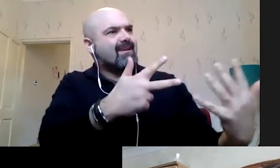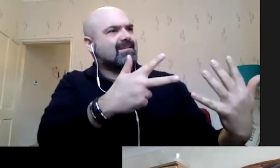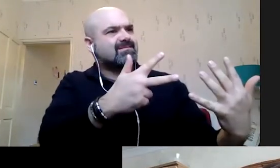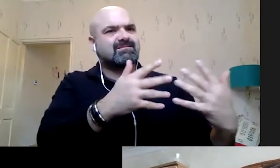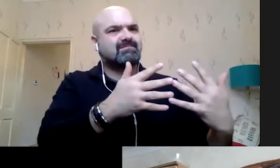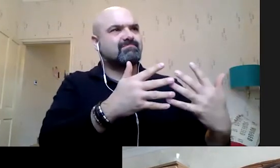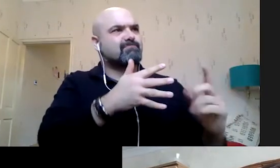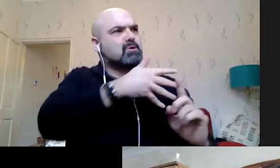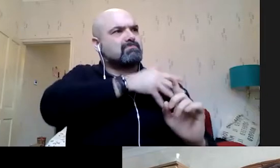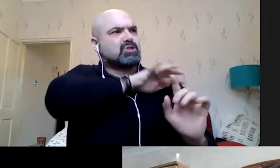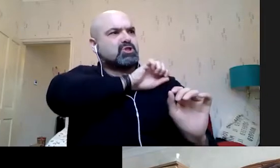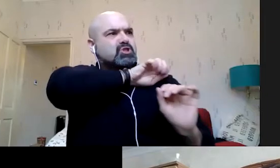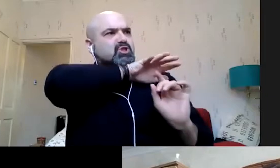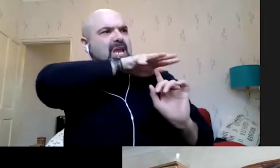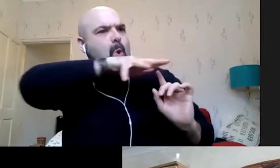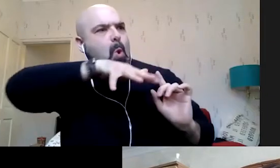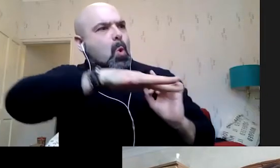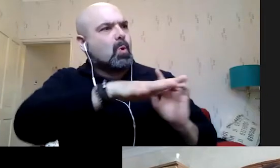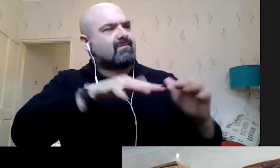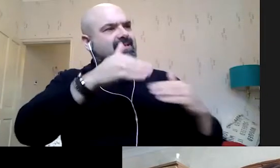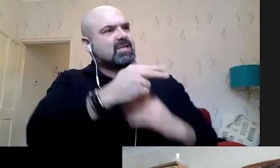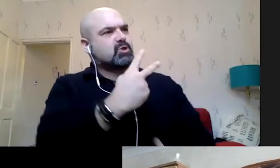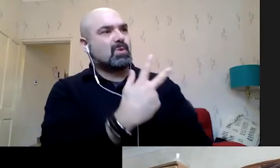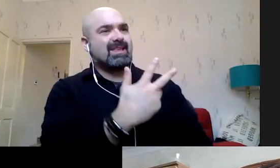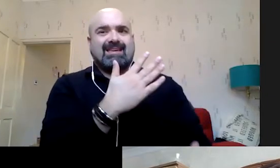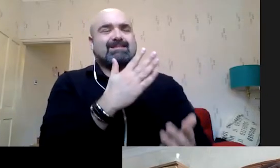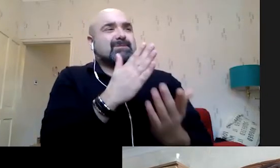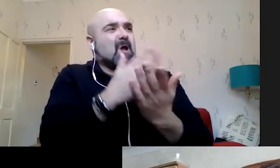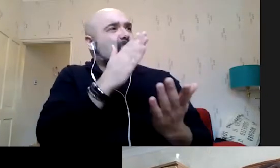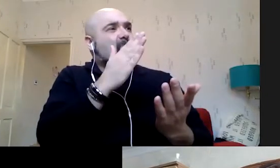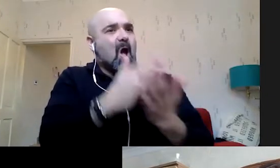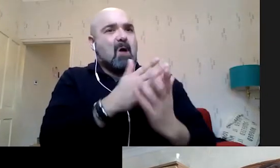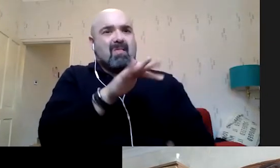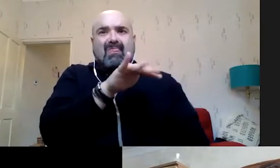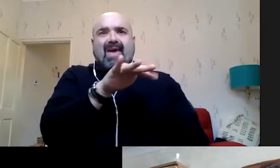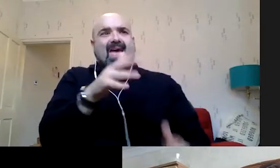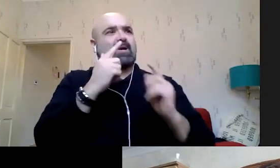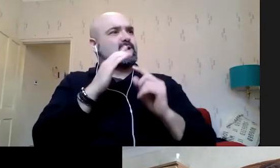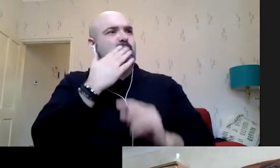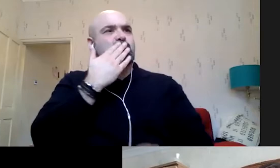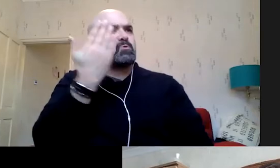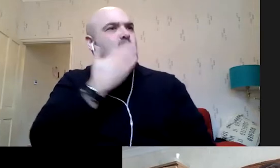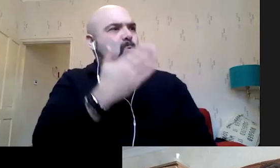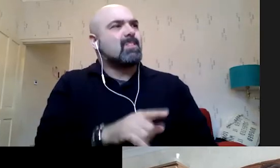looming shadow of Section 28 is still really, really prevalent in schools. There's no open space to